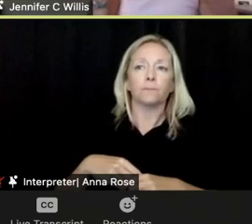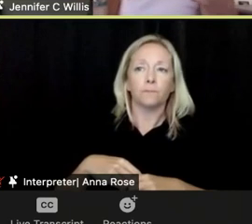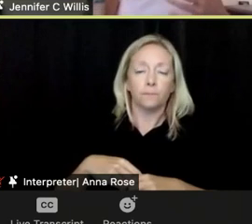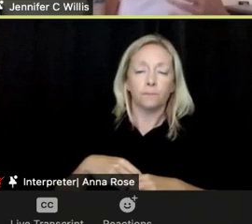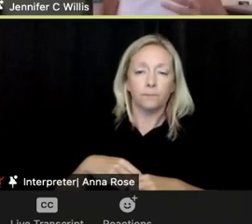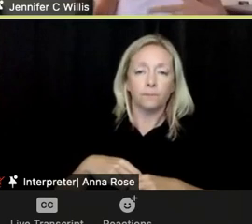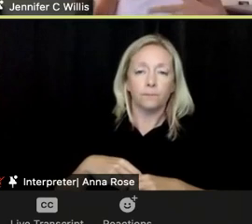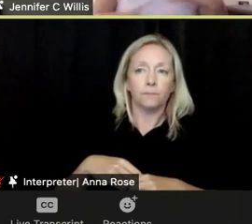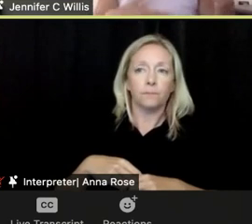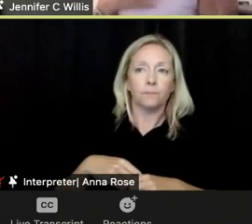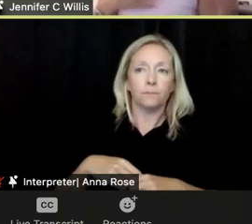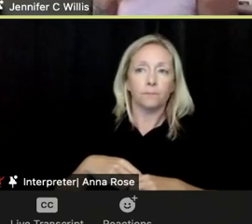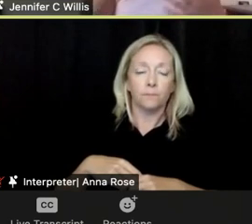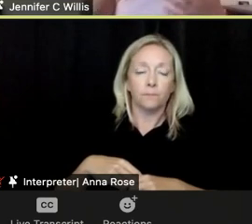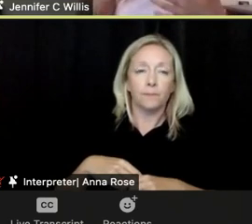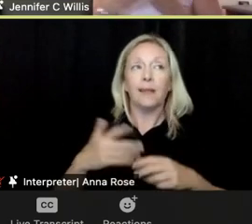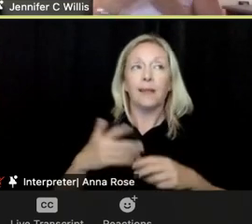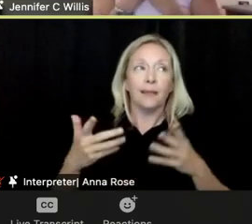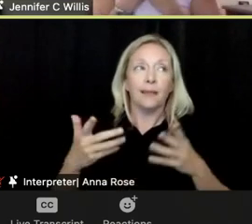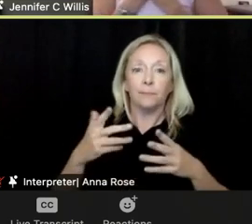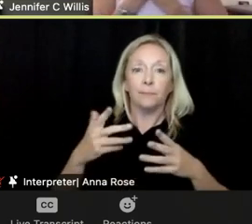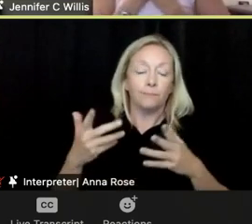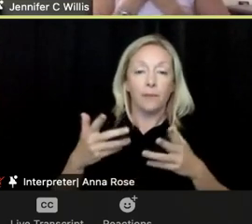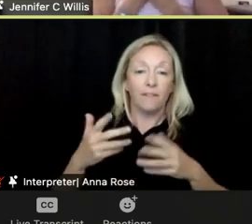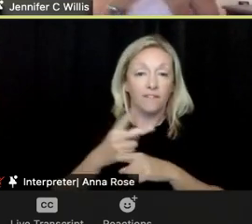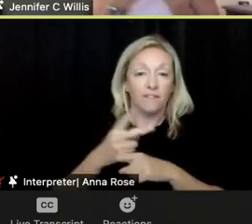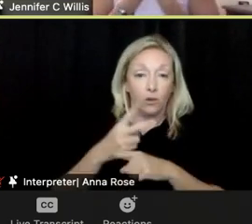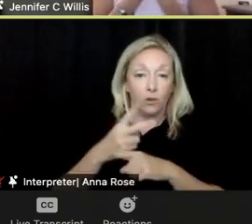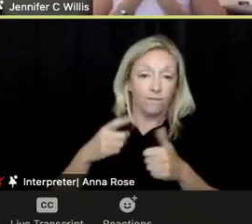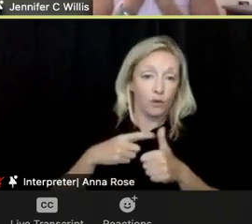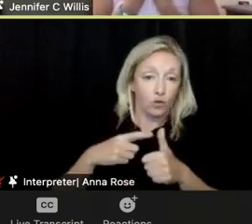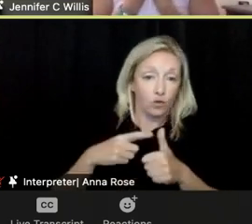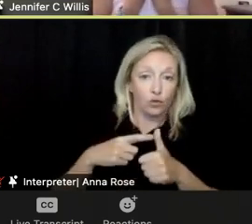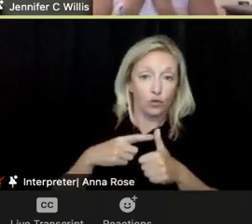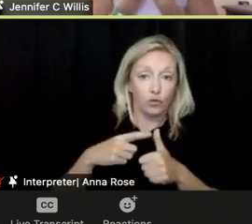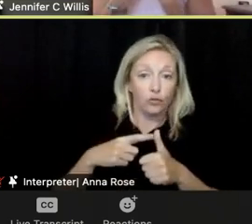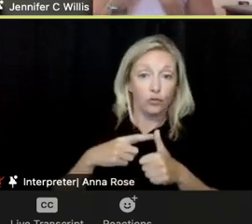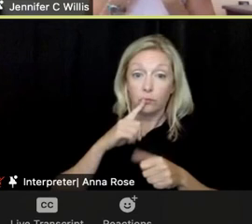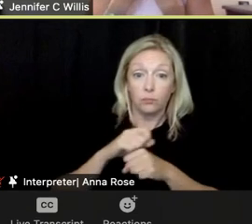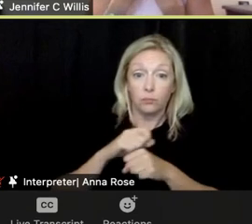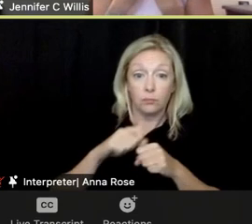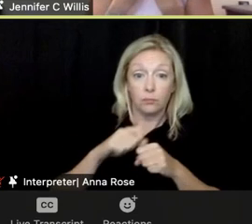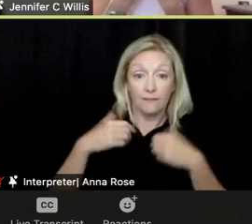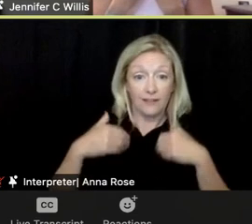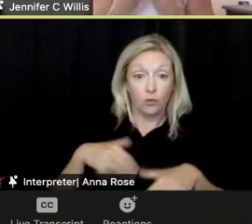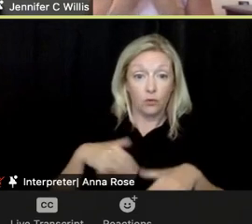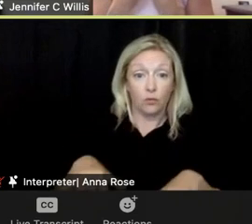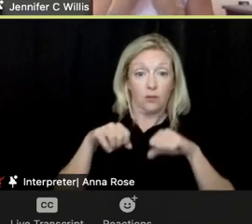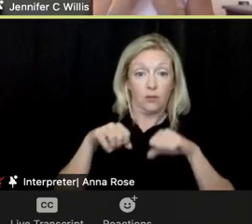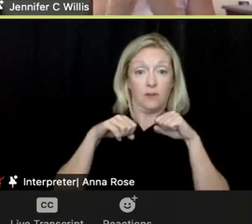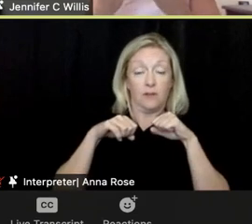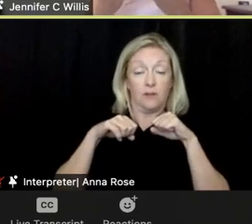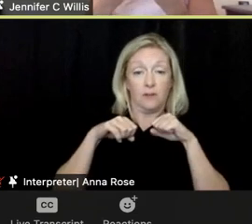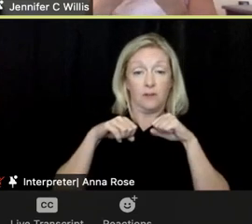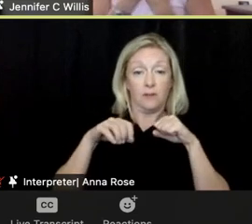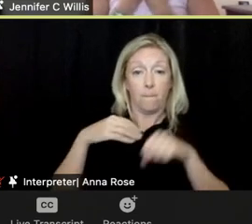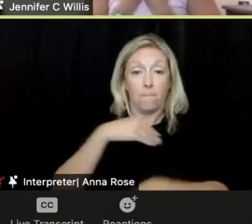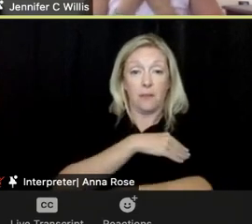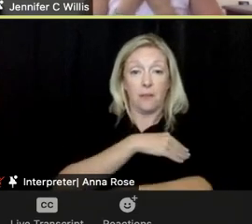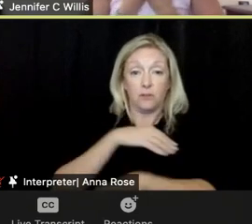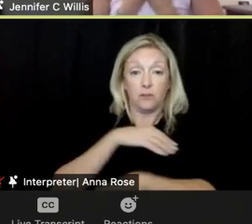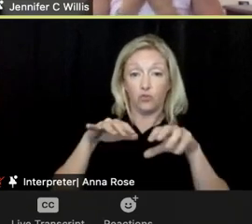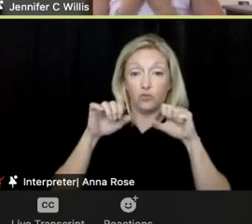it's really, figuring out initially, of course, why that child is contracted. Is it a physical thing that they are very contracted from their muscle tone?